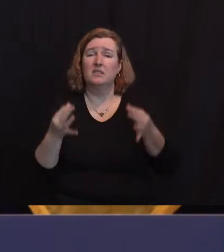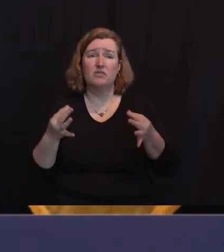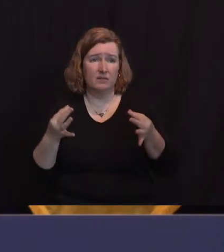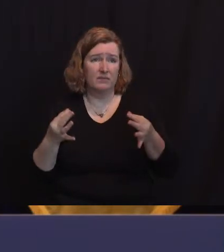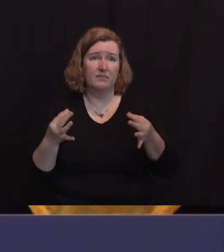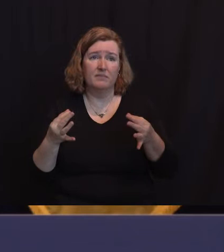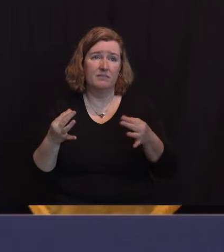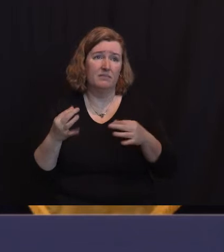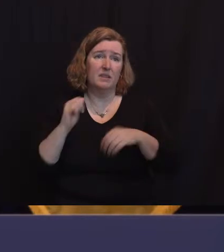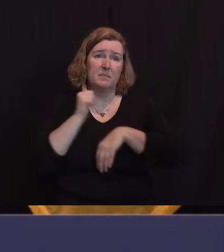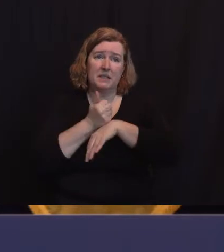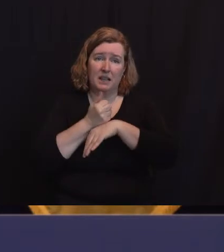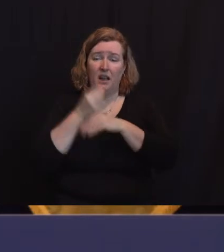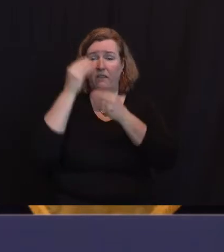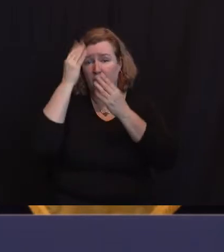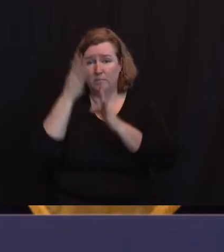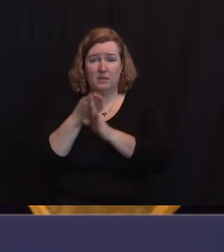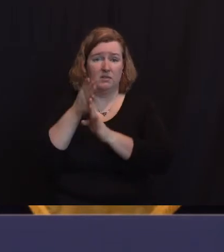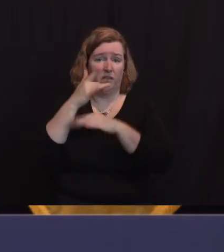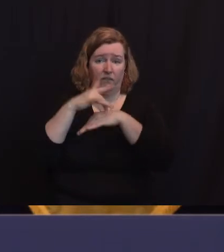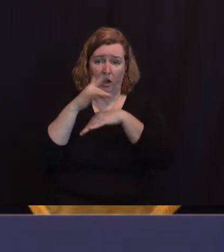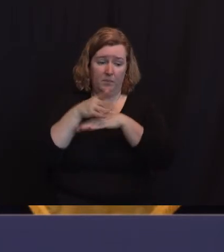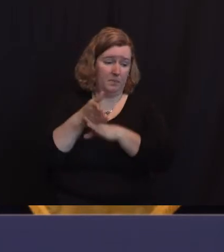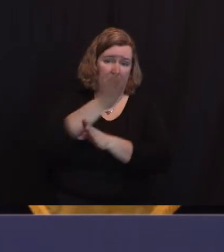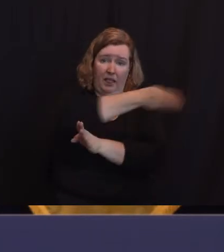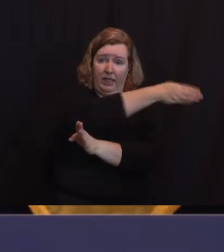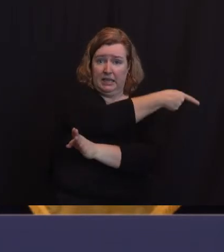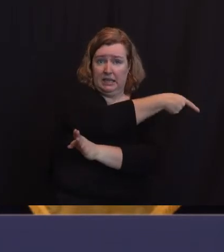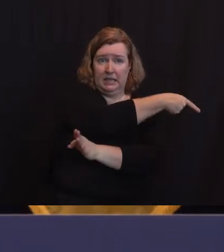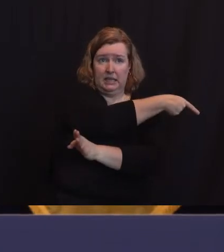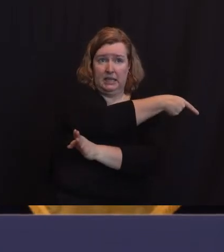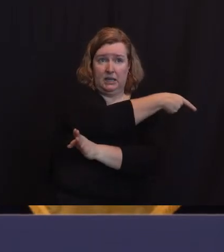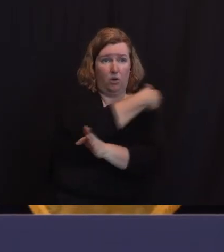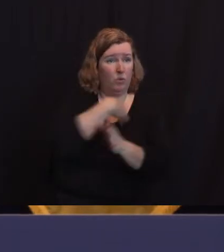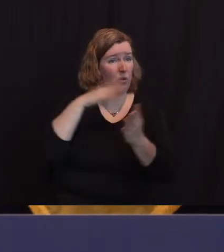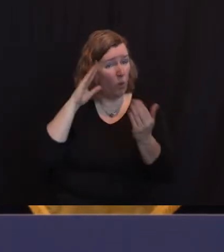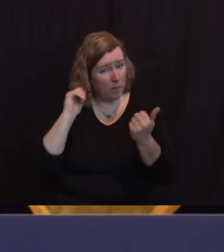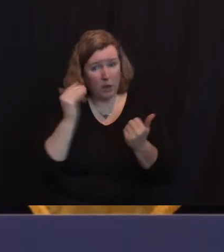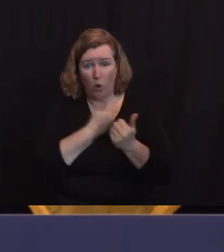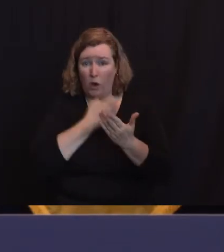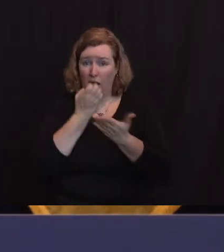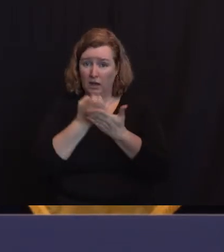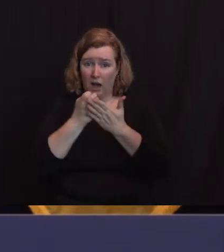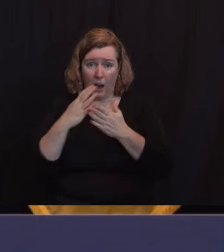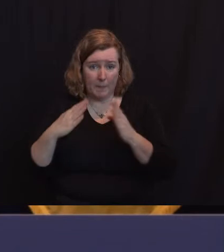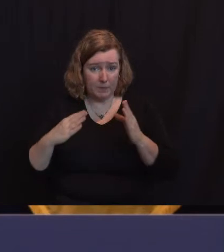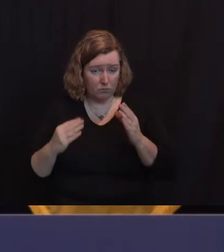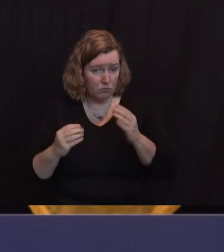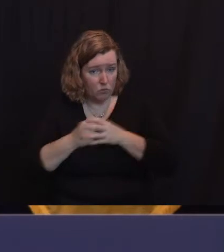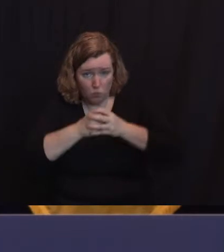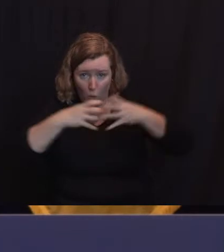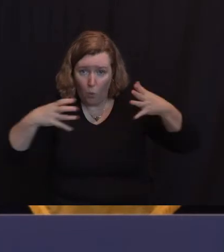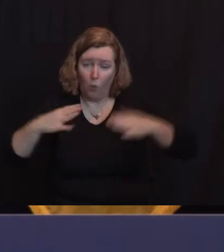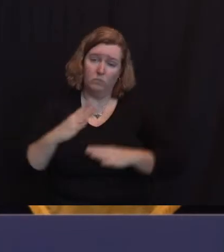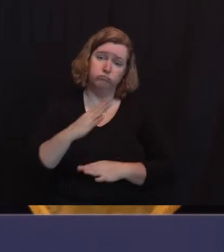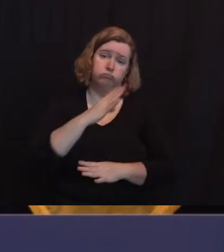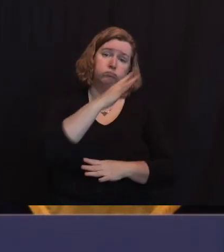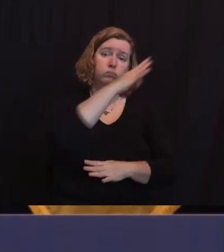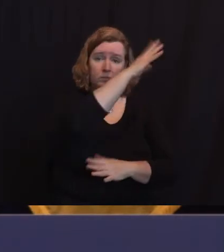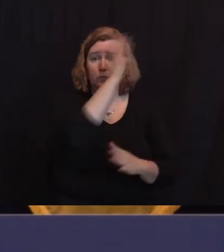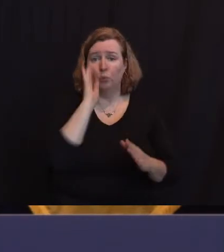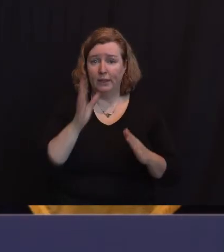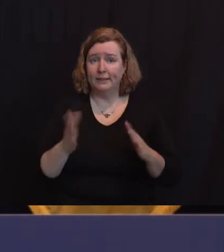that's what we're going to stick with. I hope our economy continues to grow. We'll give you one more only because you didn't have a PowerPoint presentation, unlike